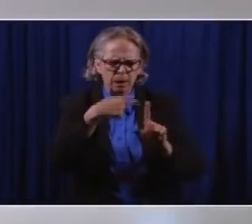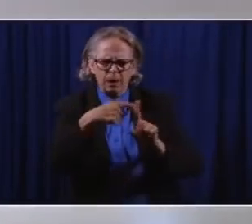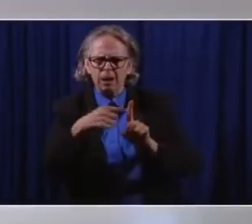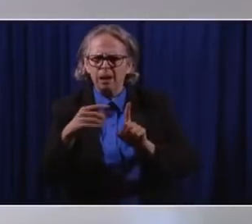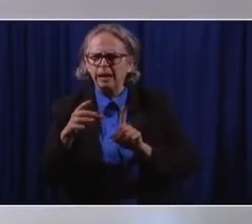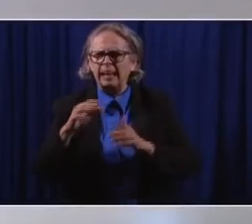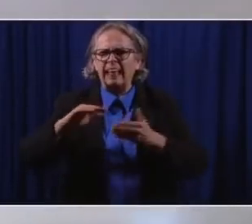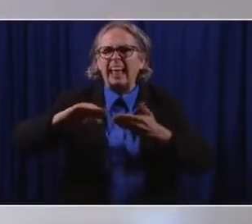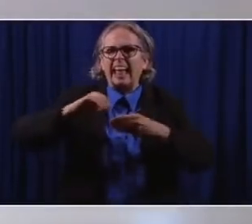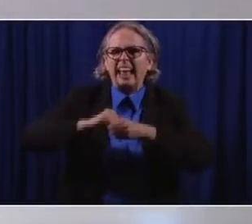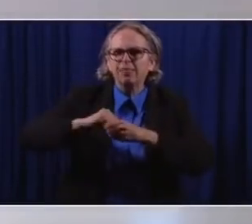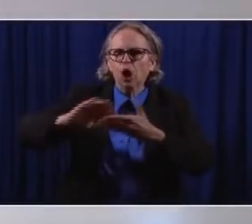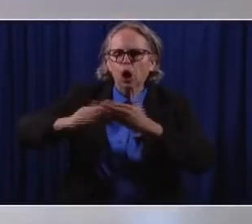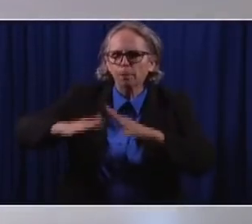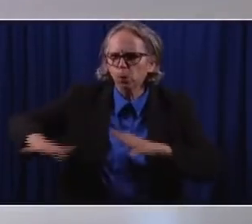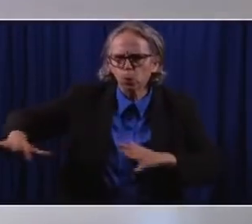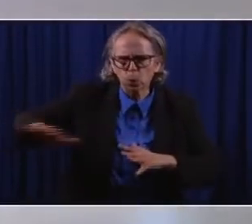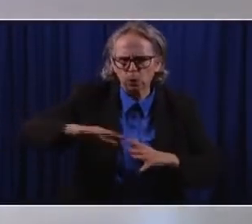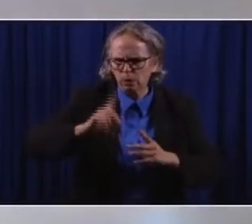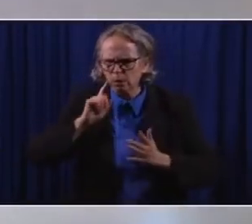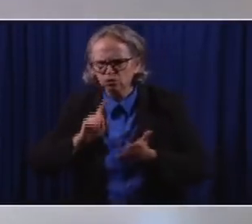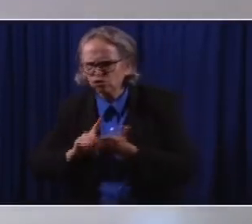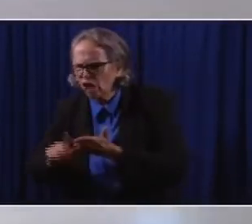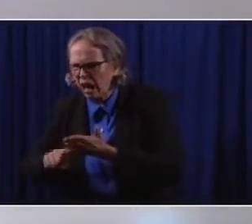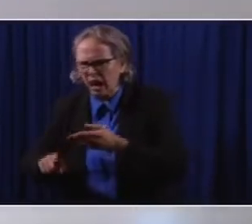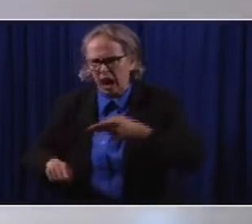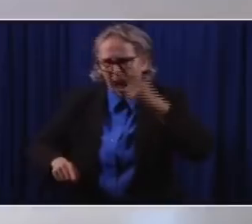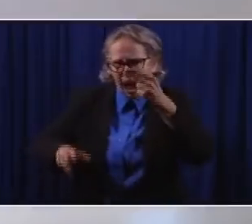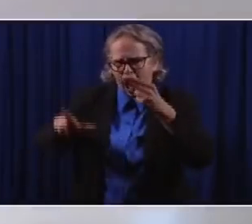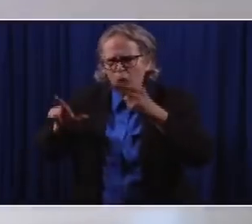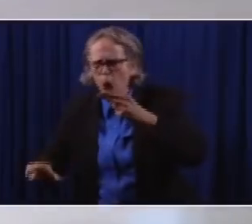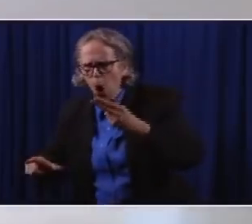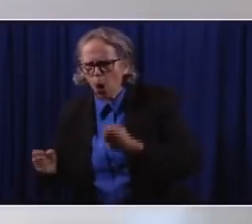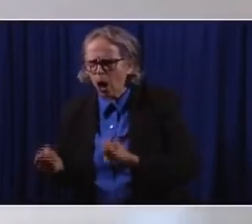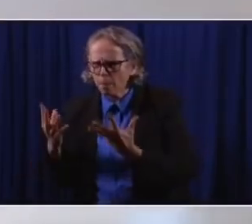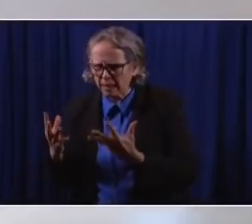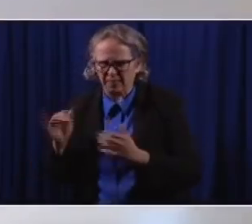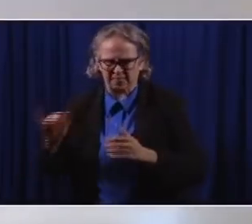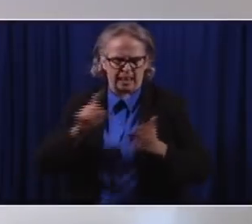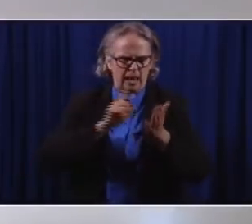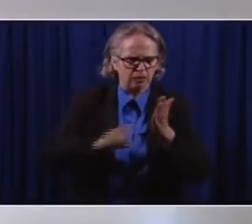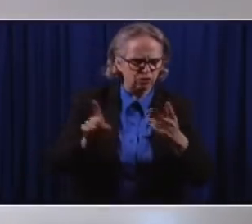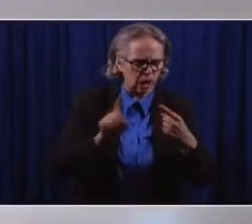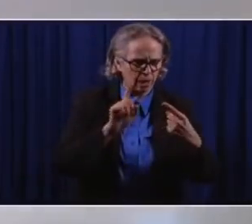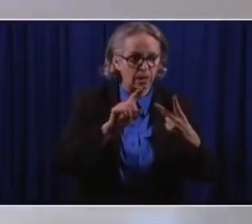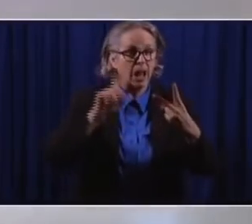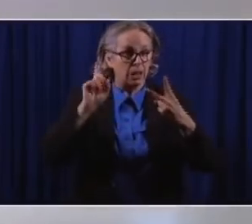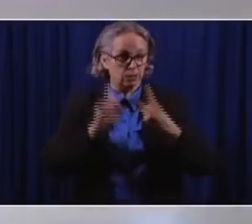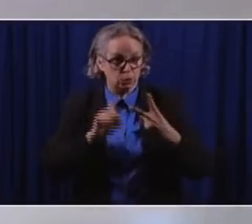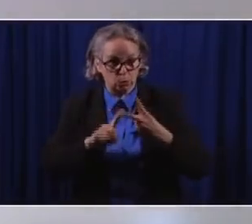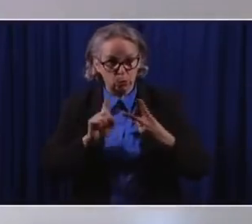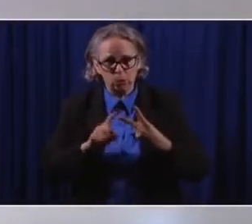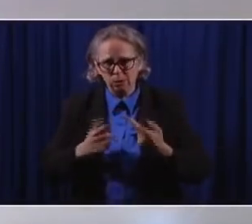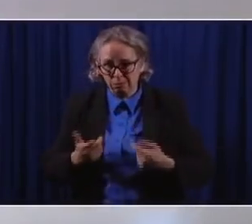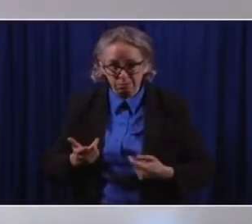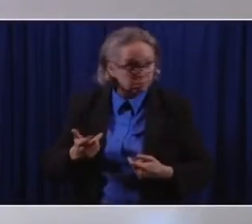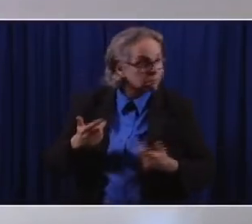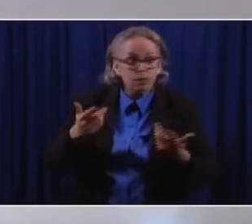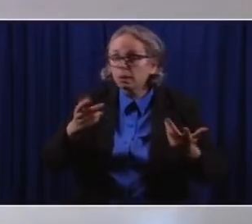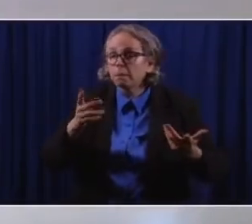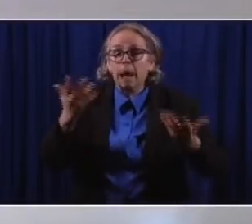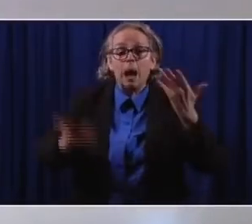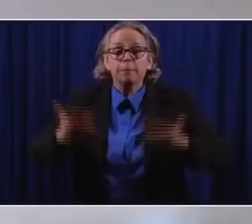Is it low, medium, or high? Two, they have to consider the case status within their facility. Are